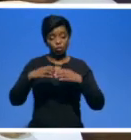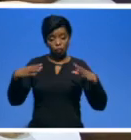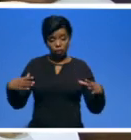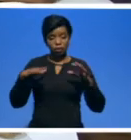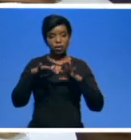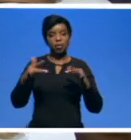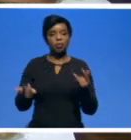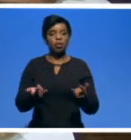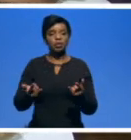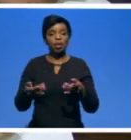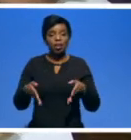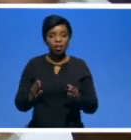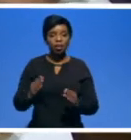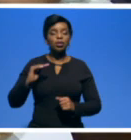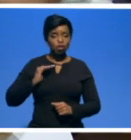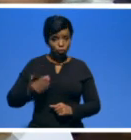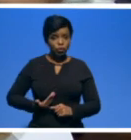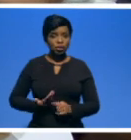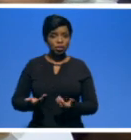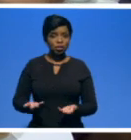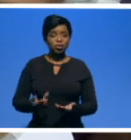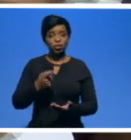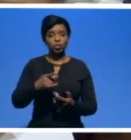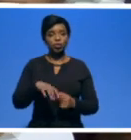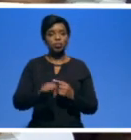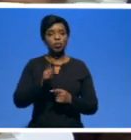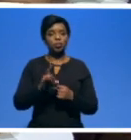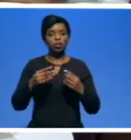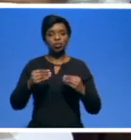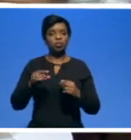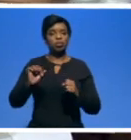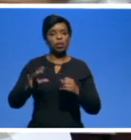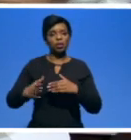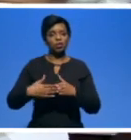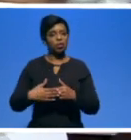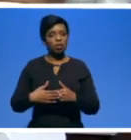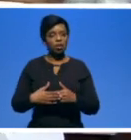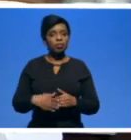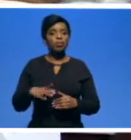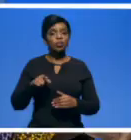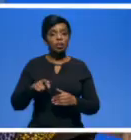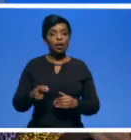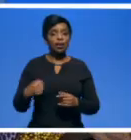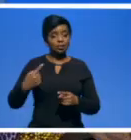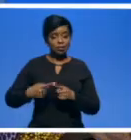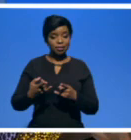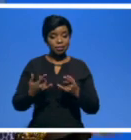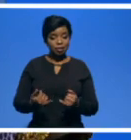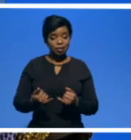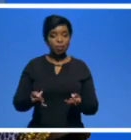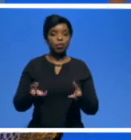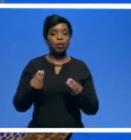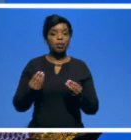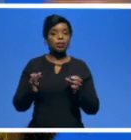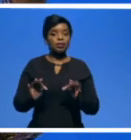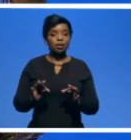bona basadi, ki bona beo ilong hore, ufumani lo kwebo tse mana diya kwa, Baba ndi khoba tsamana isali dikwala kana ko lo ona jo leje a di soka di cry direg hore o